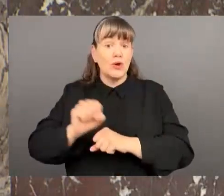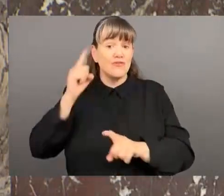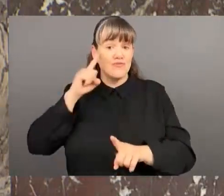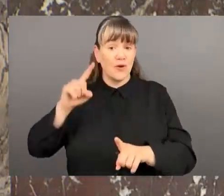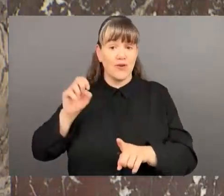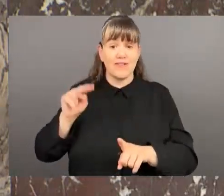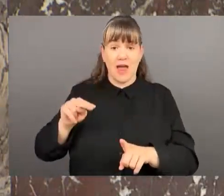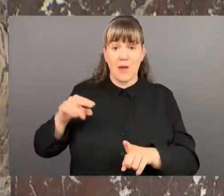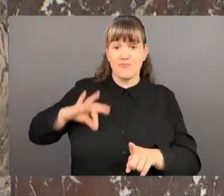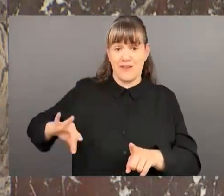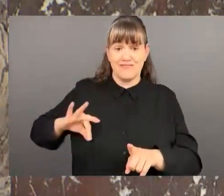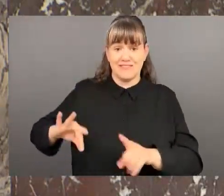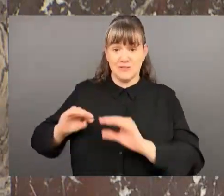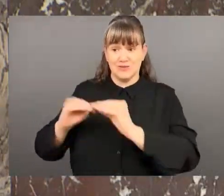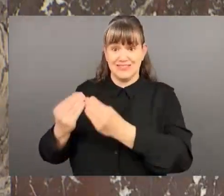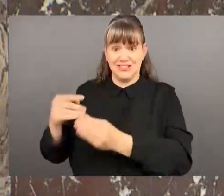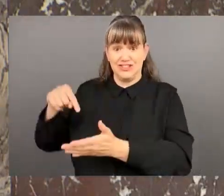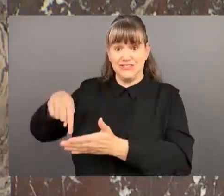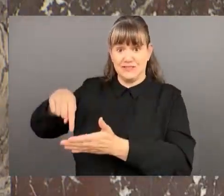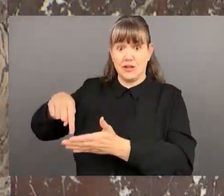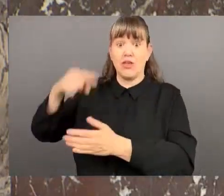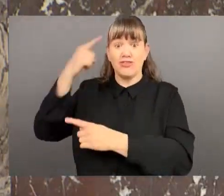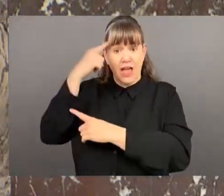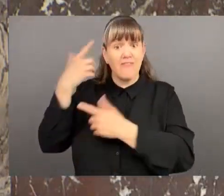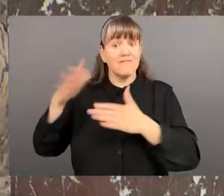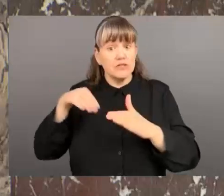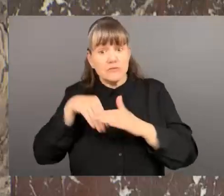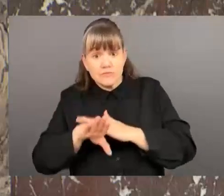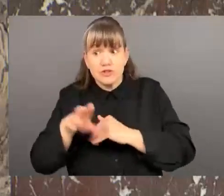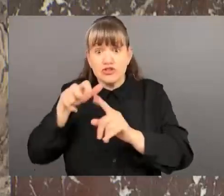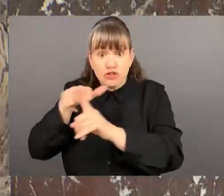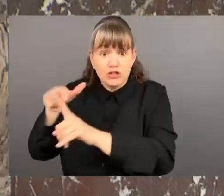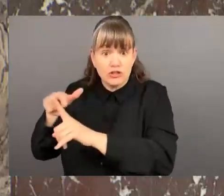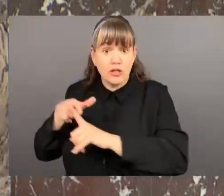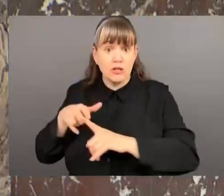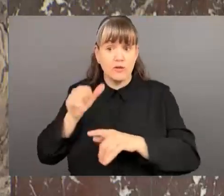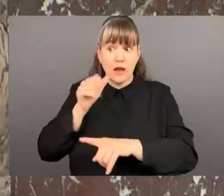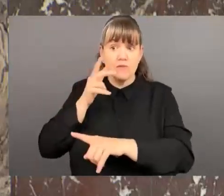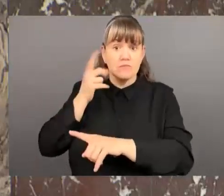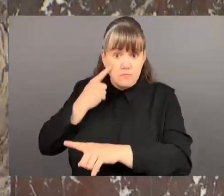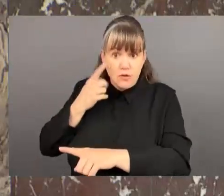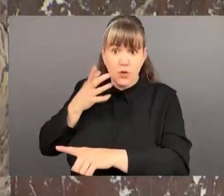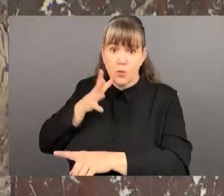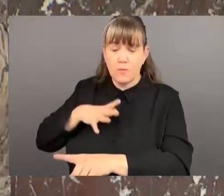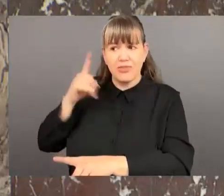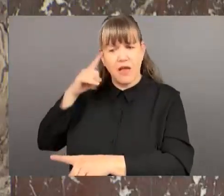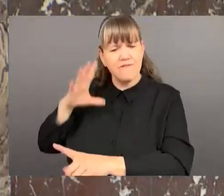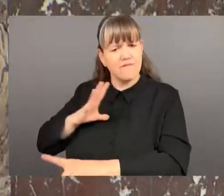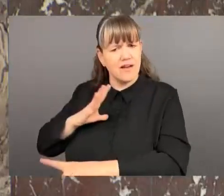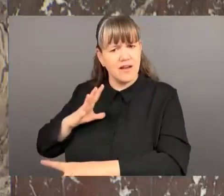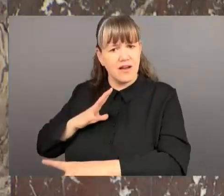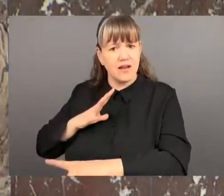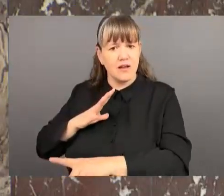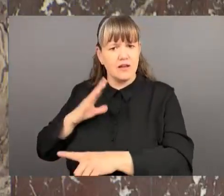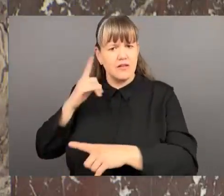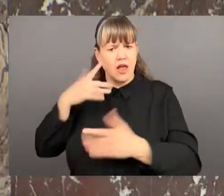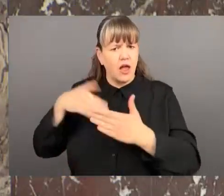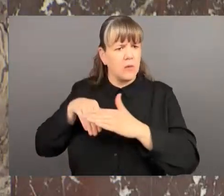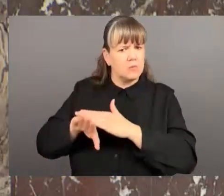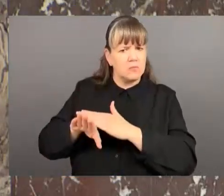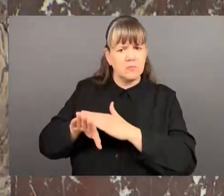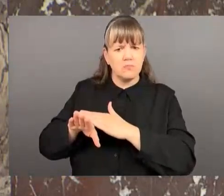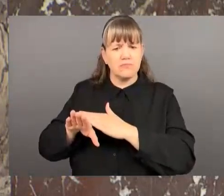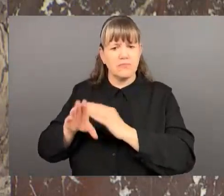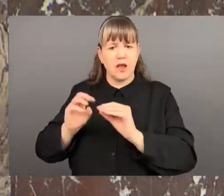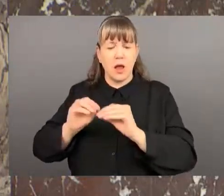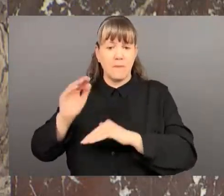seen the woman in question coming in, and clearly they had not. The policies have